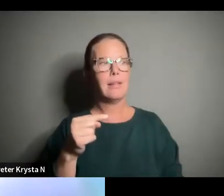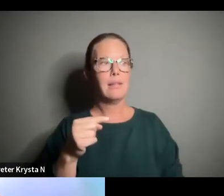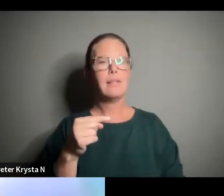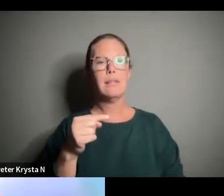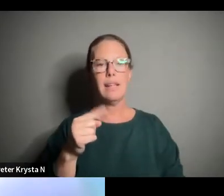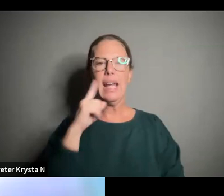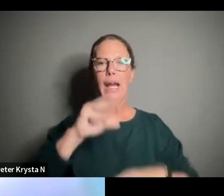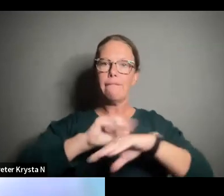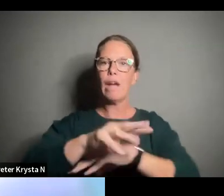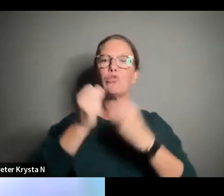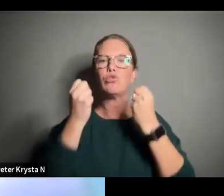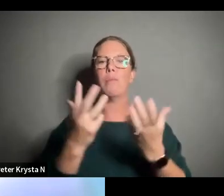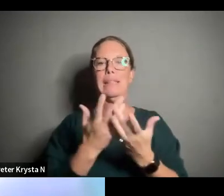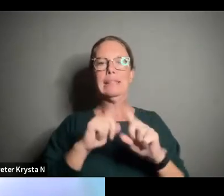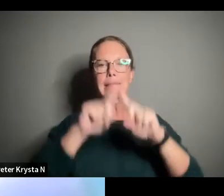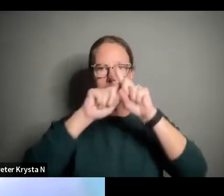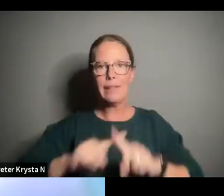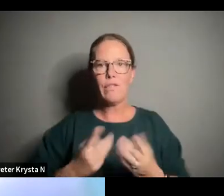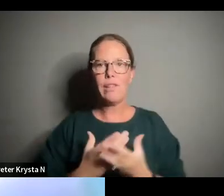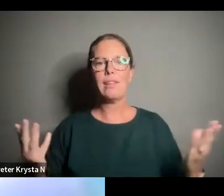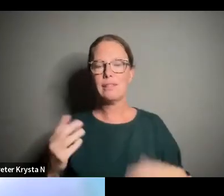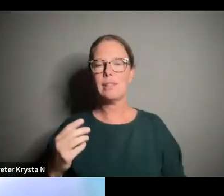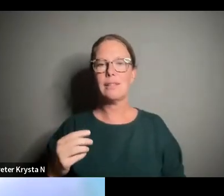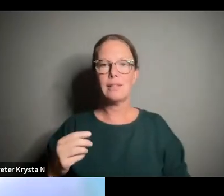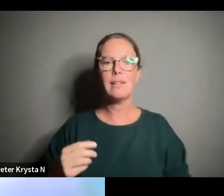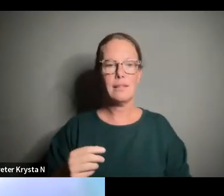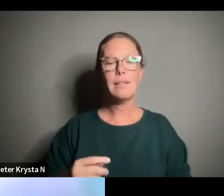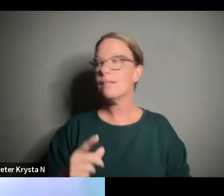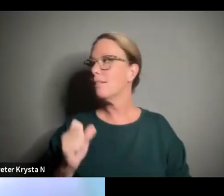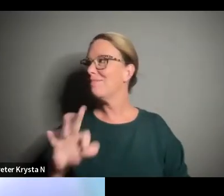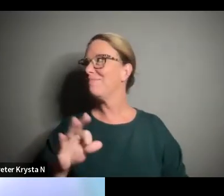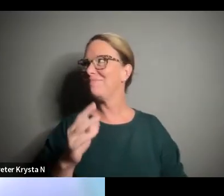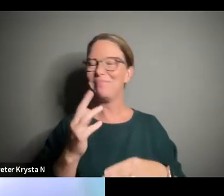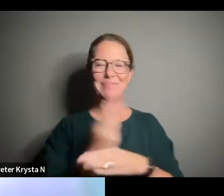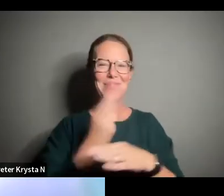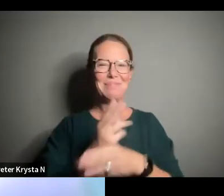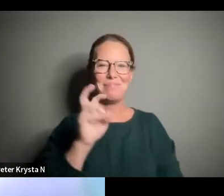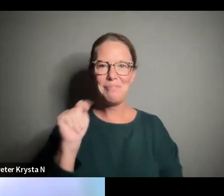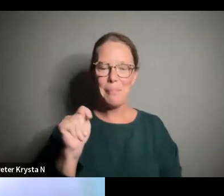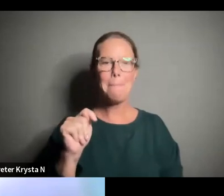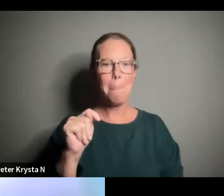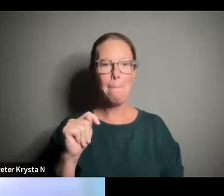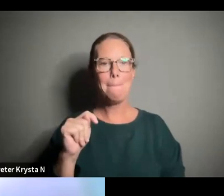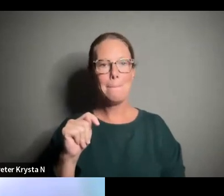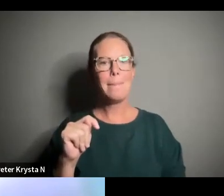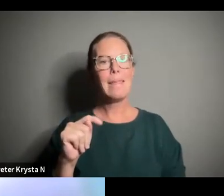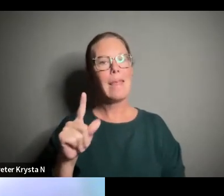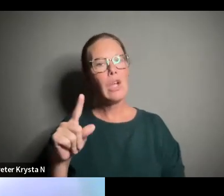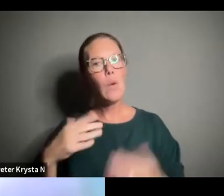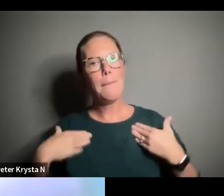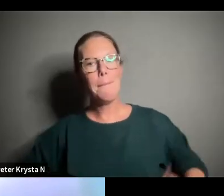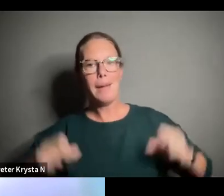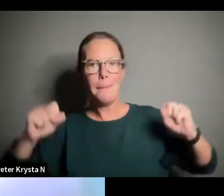affects so many different things, your spinal cord injury. Mm-hmm. If we can get you off that ventilator, that's one aspect of getting your body a little bit back to